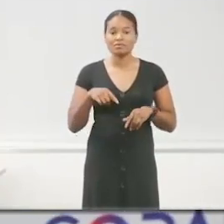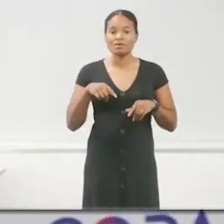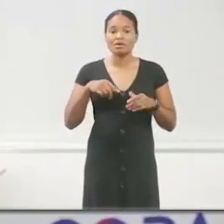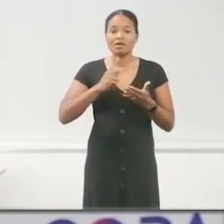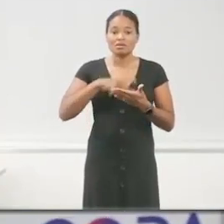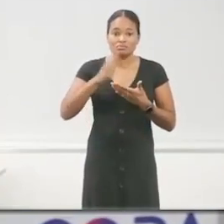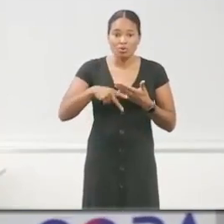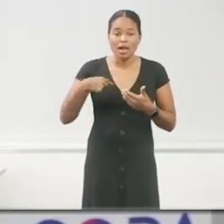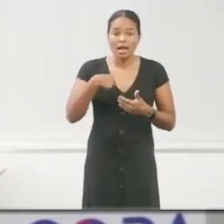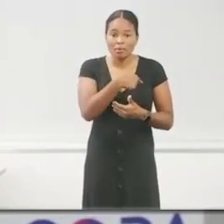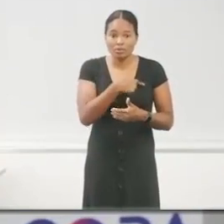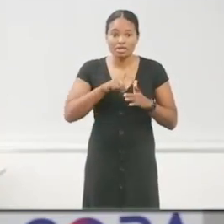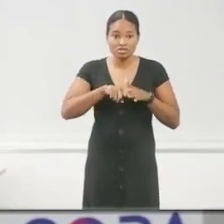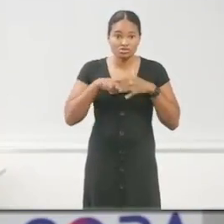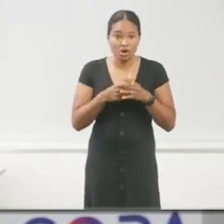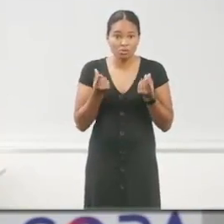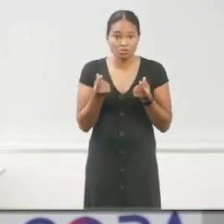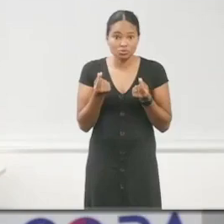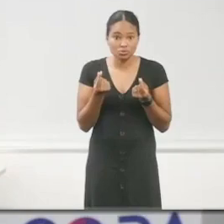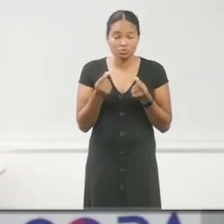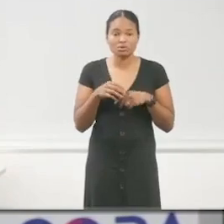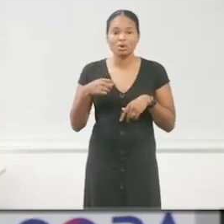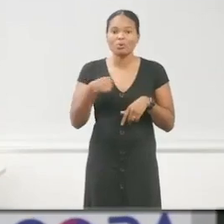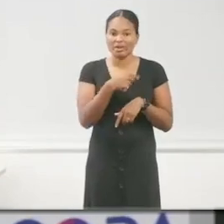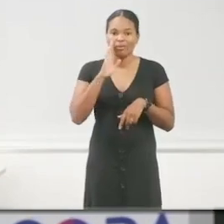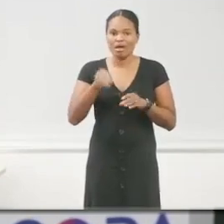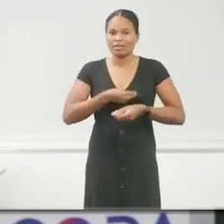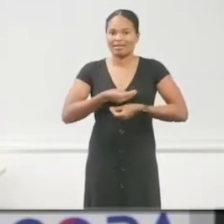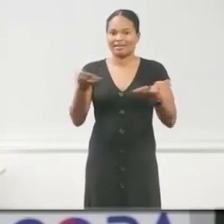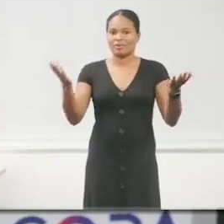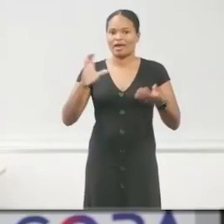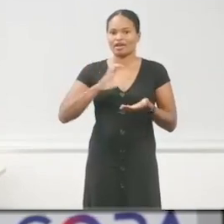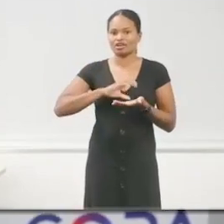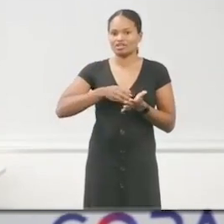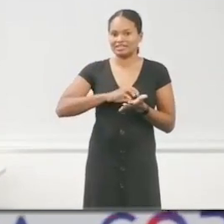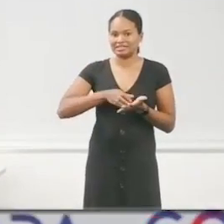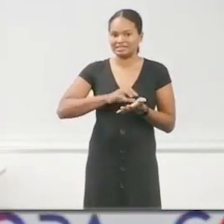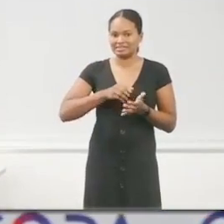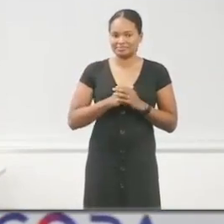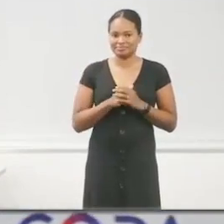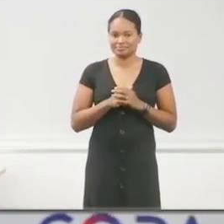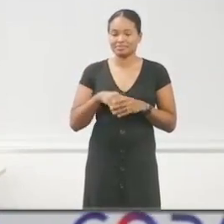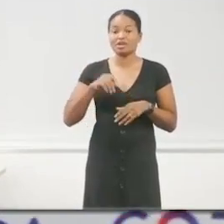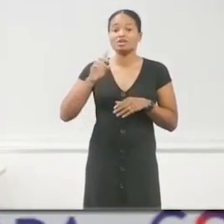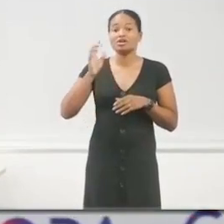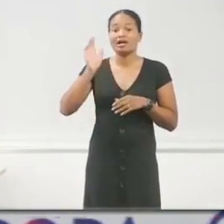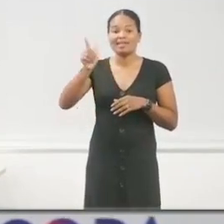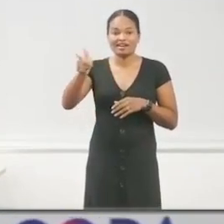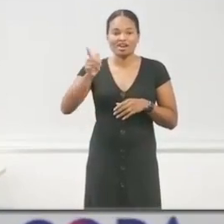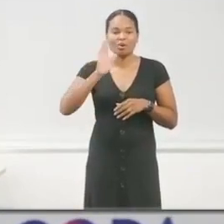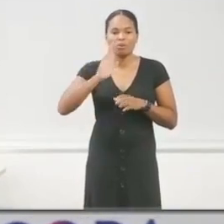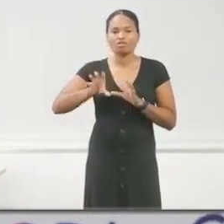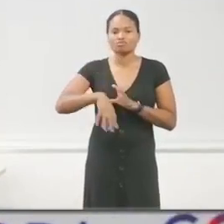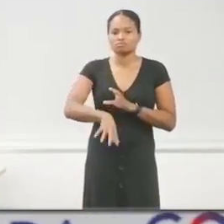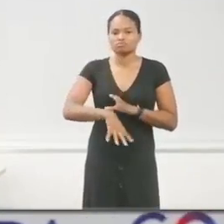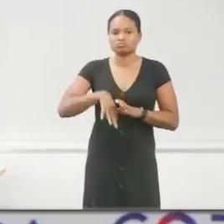the past several years is that we're going to give away some cookies. There'll be a raffle at various points throughout the day. Everybody received